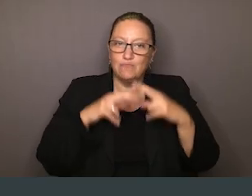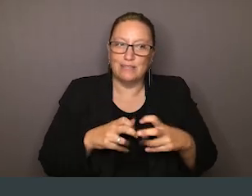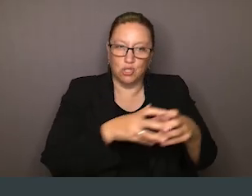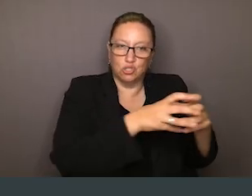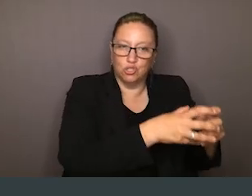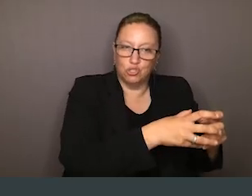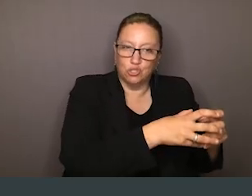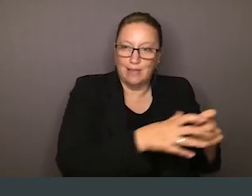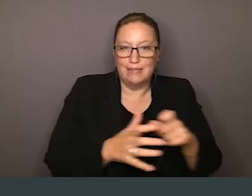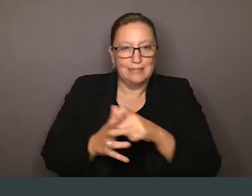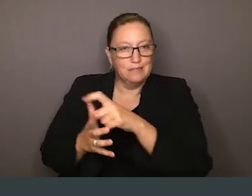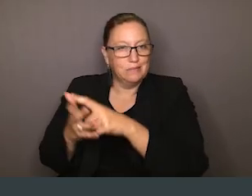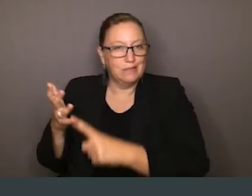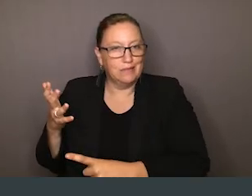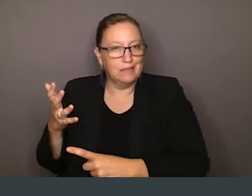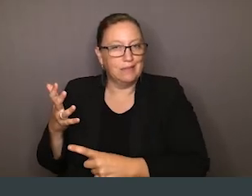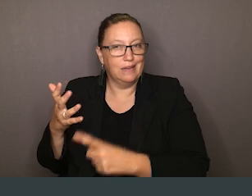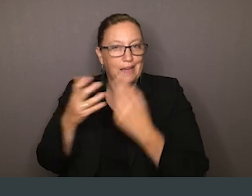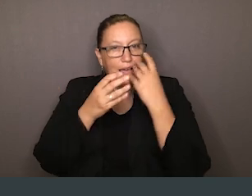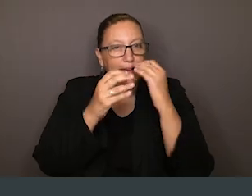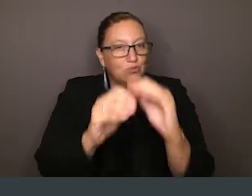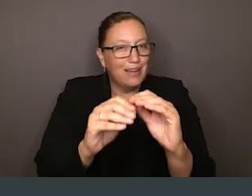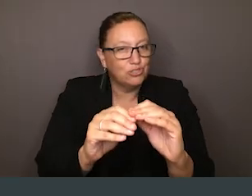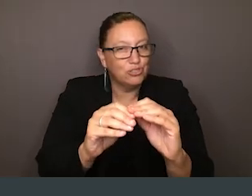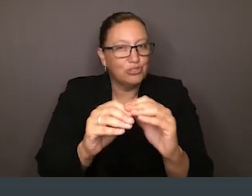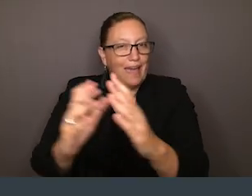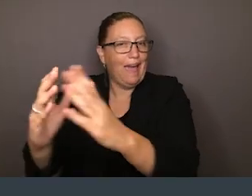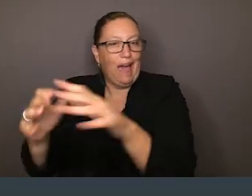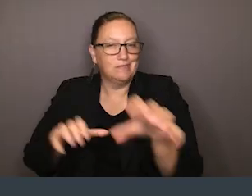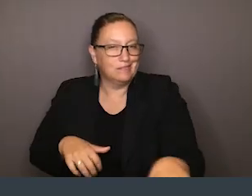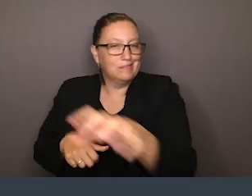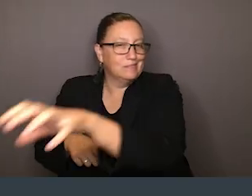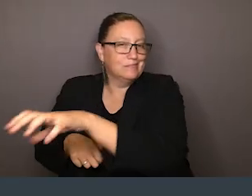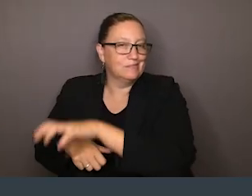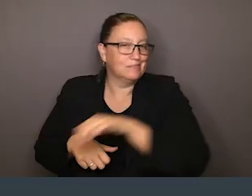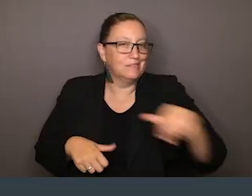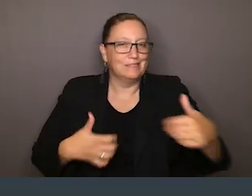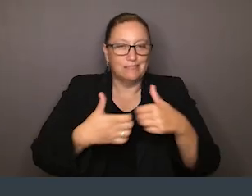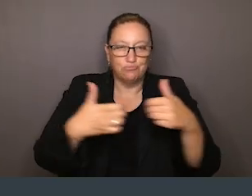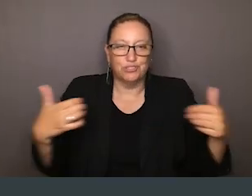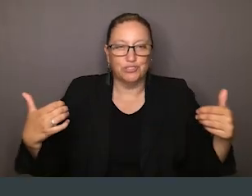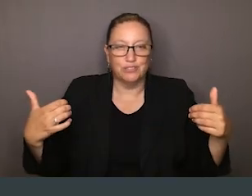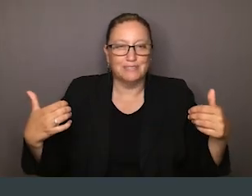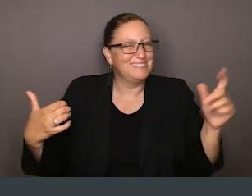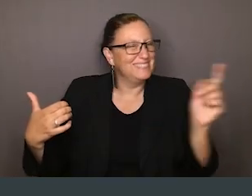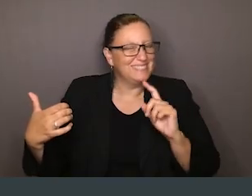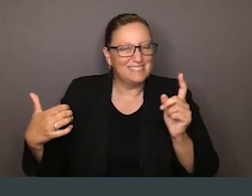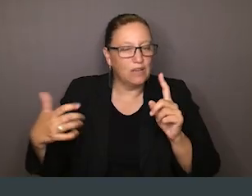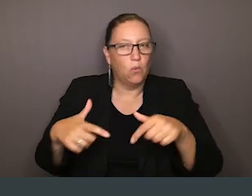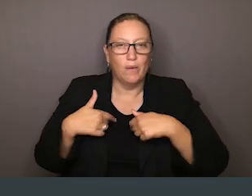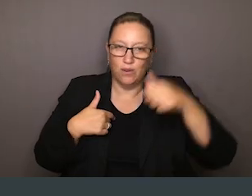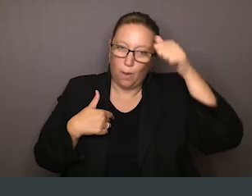often sits separately from disability, education, housing or justice research, but